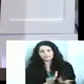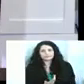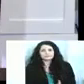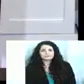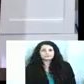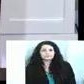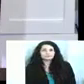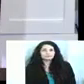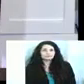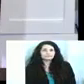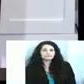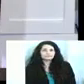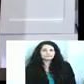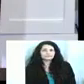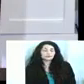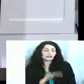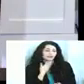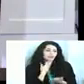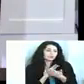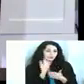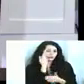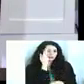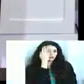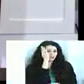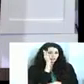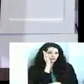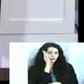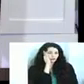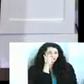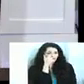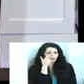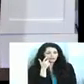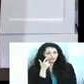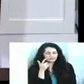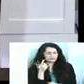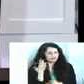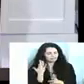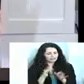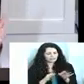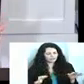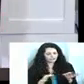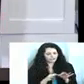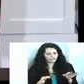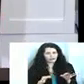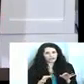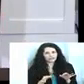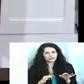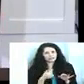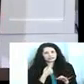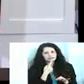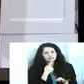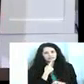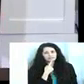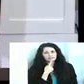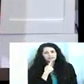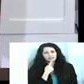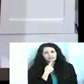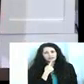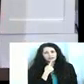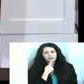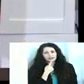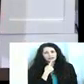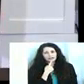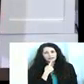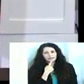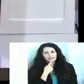why that is noontime. You know, there is a phrase from my culture that says, "Mad dogs and Englishmen go out in the